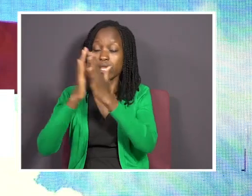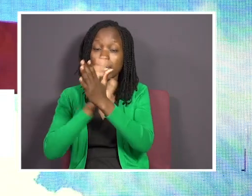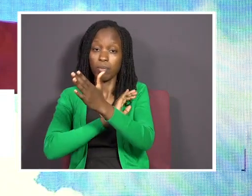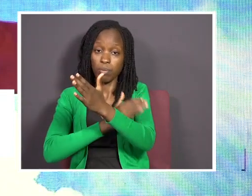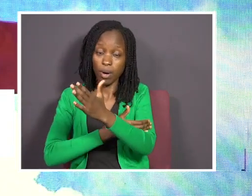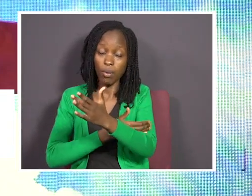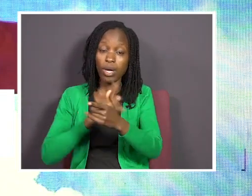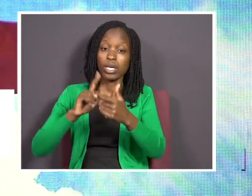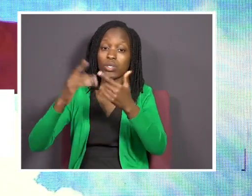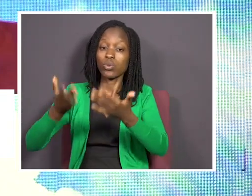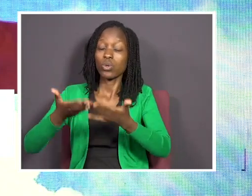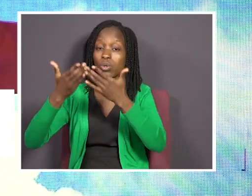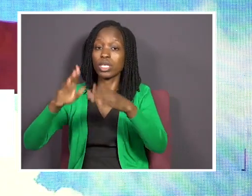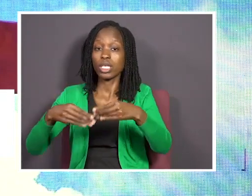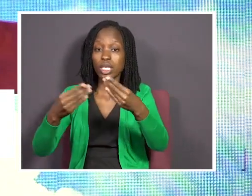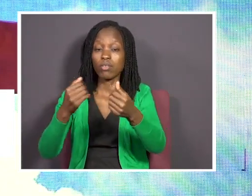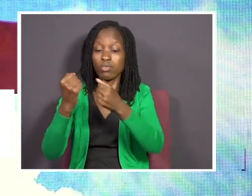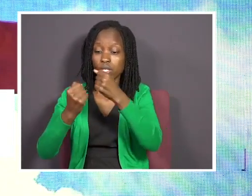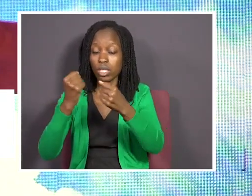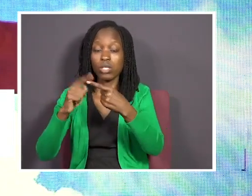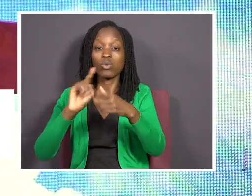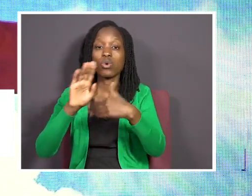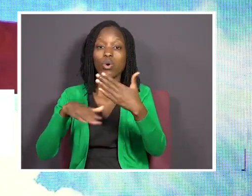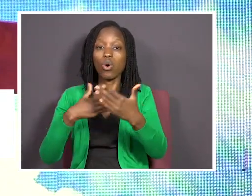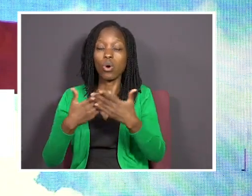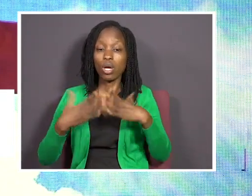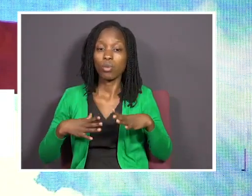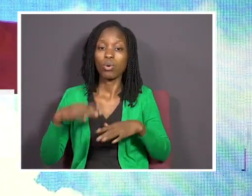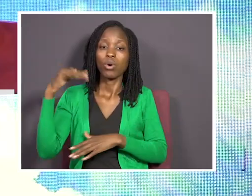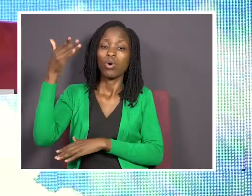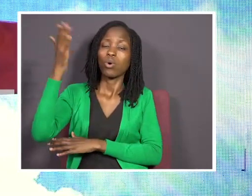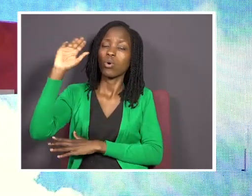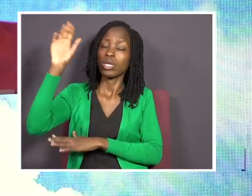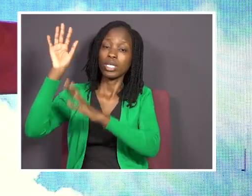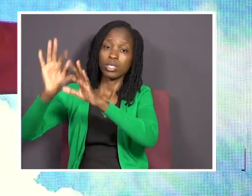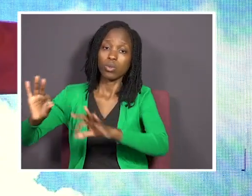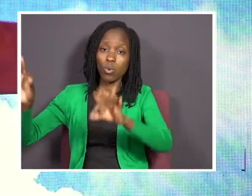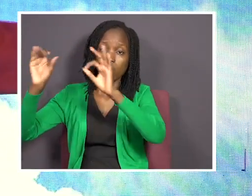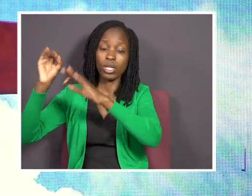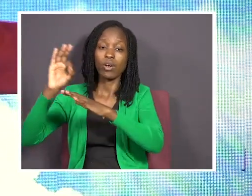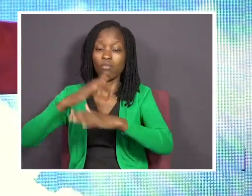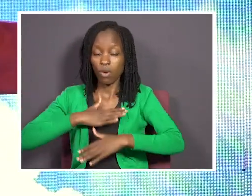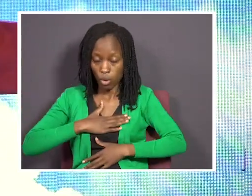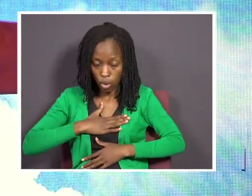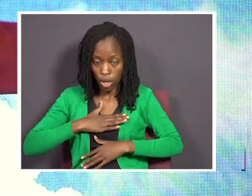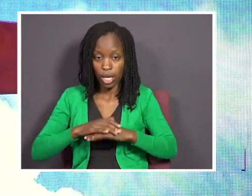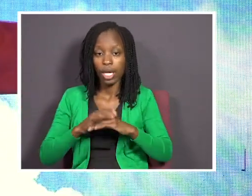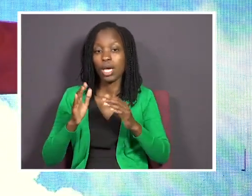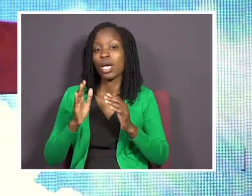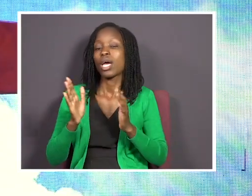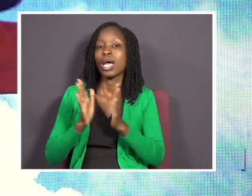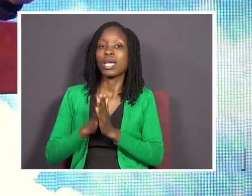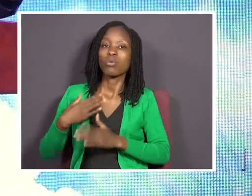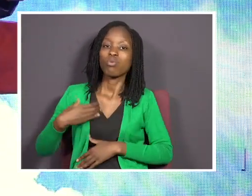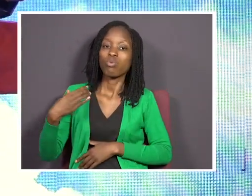power to exalt and give strength to all. God is worthy of honor,